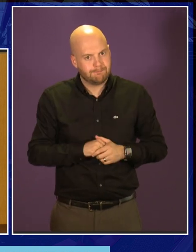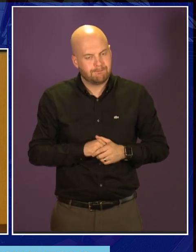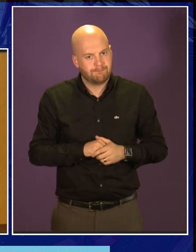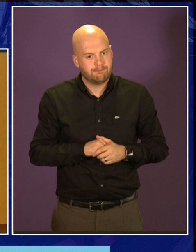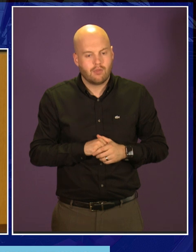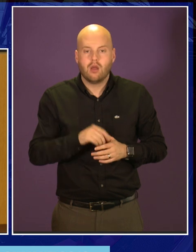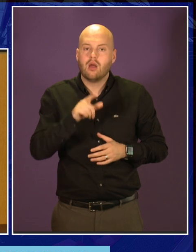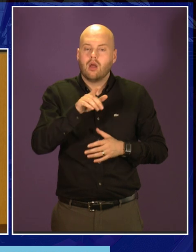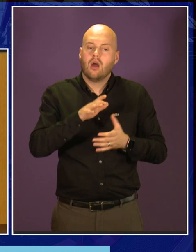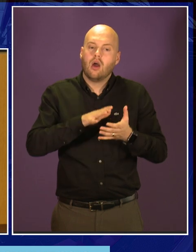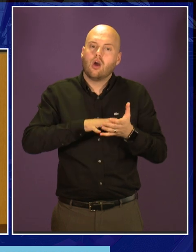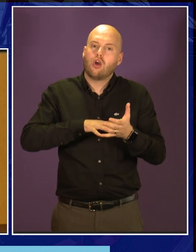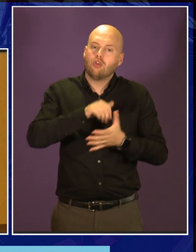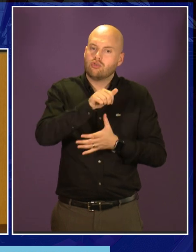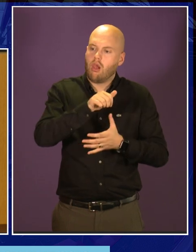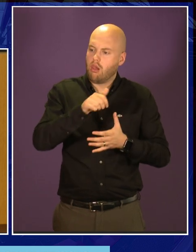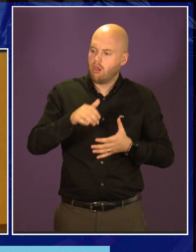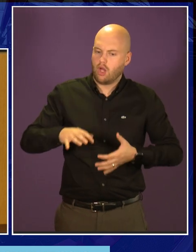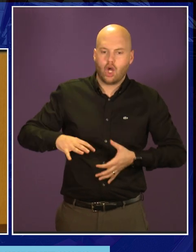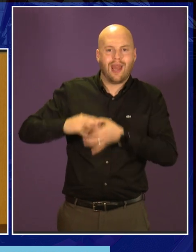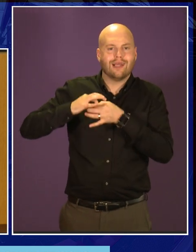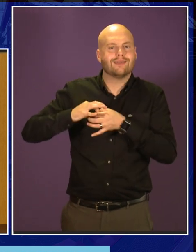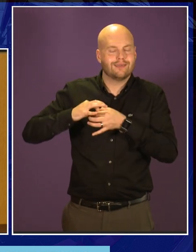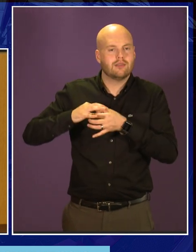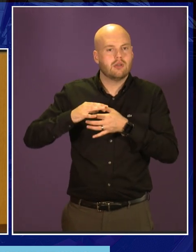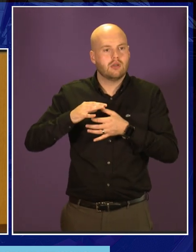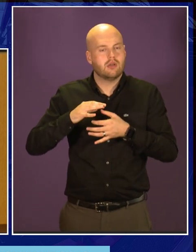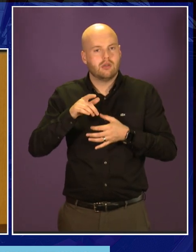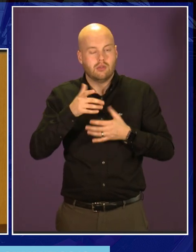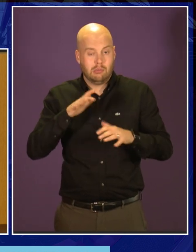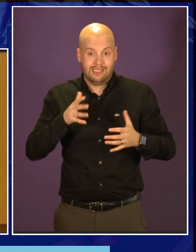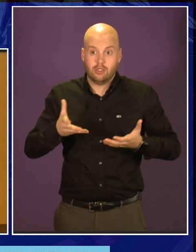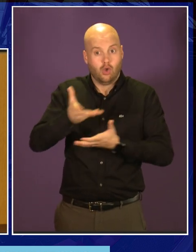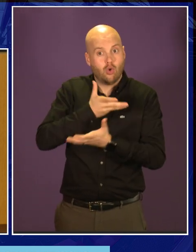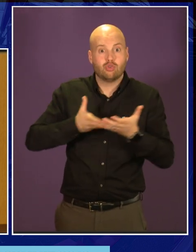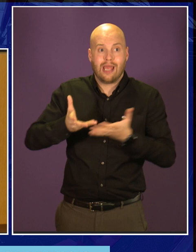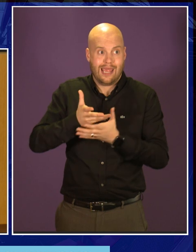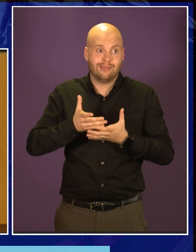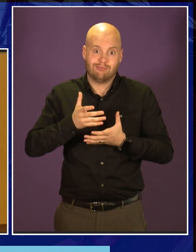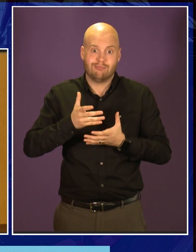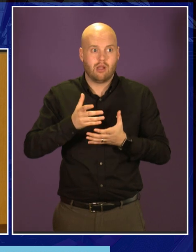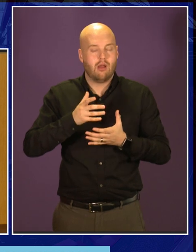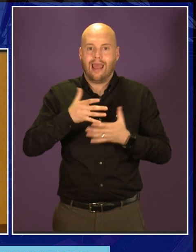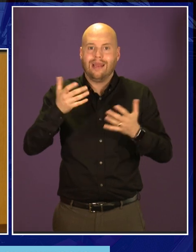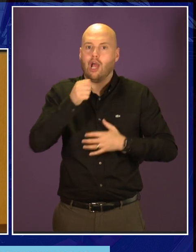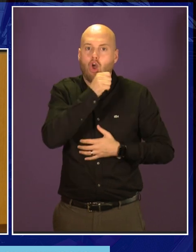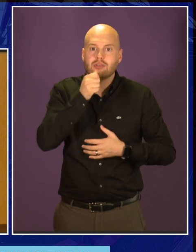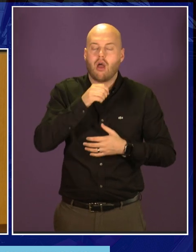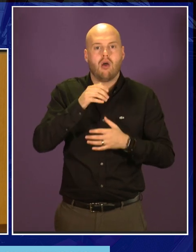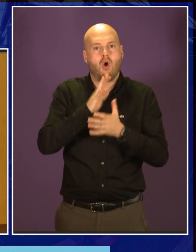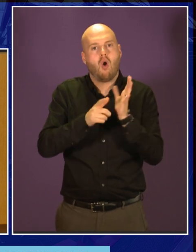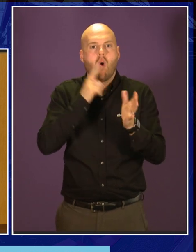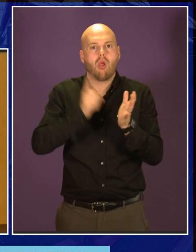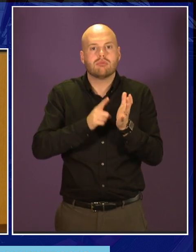cultural interconnectedness are being negotiated and debated in the stages and concert halls of the city and indeed in the Parliament over the past